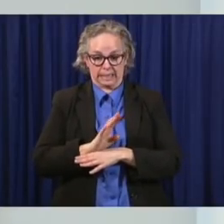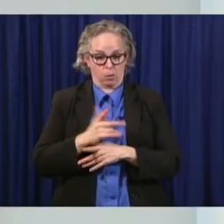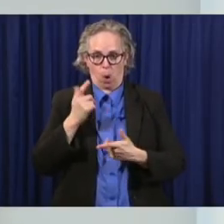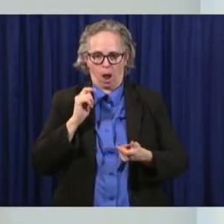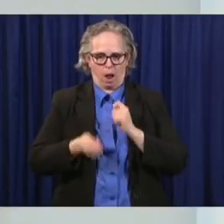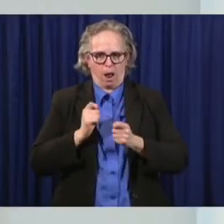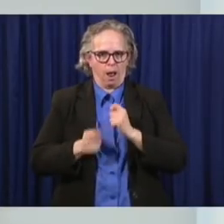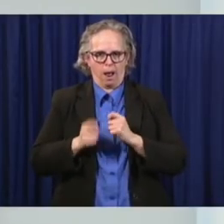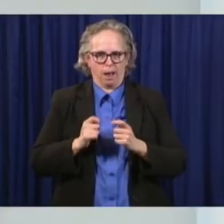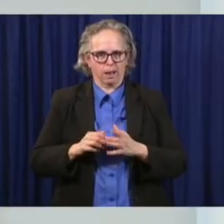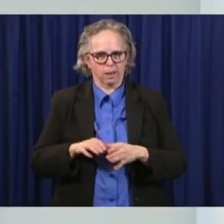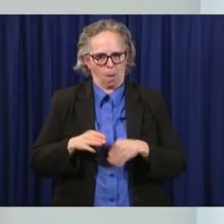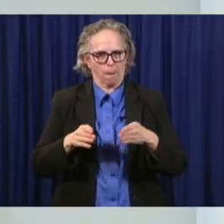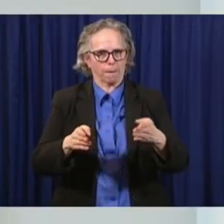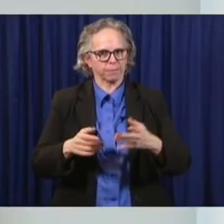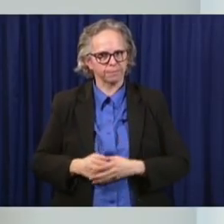And